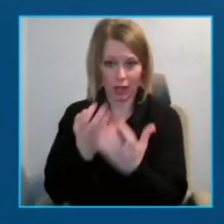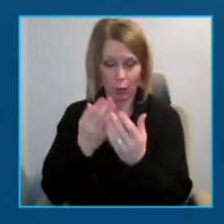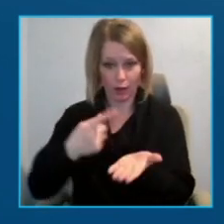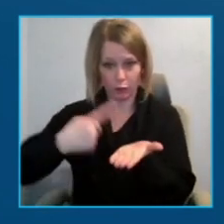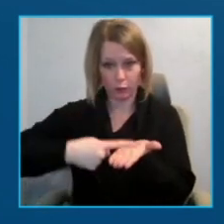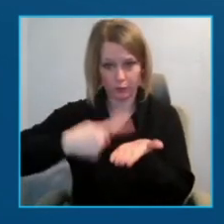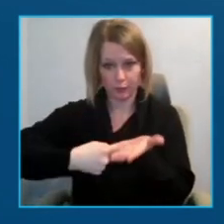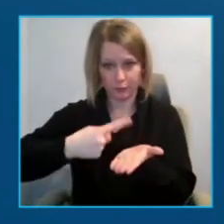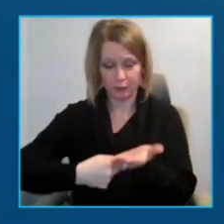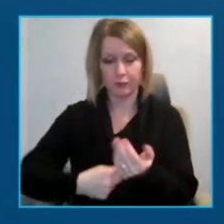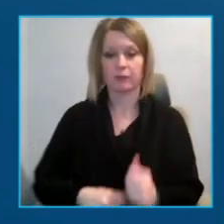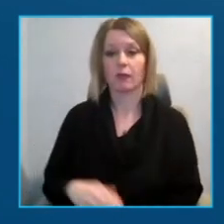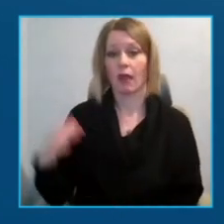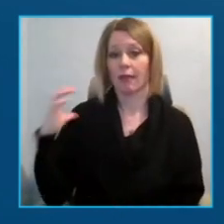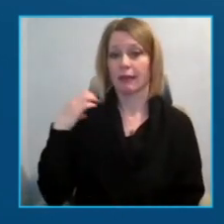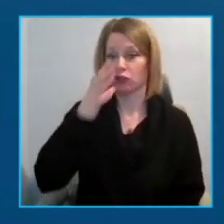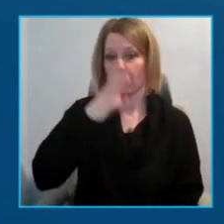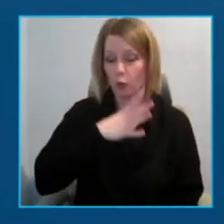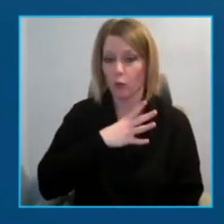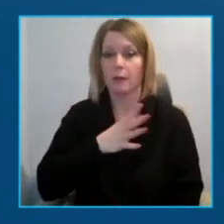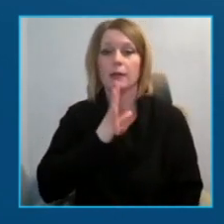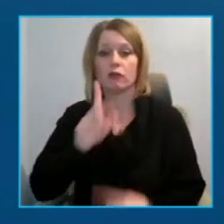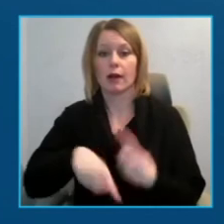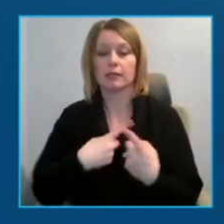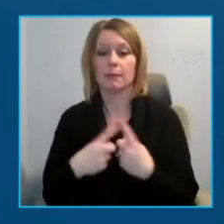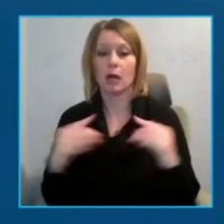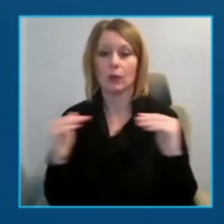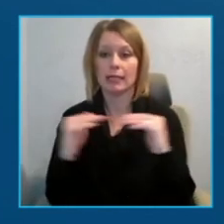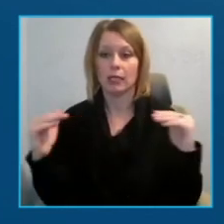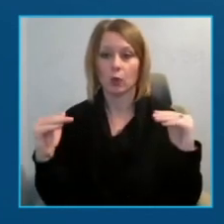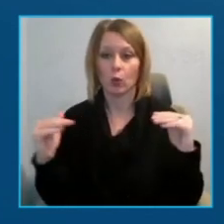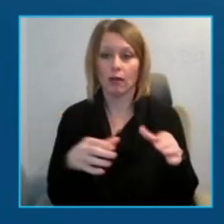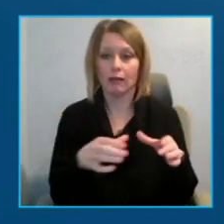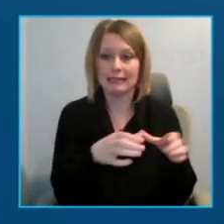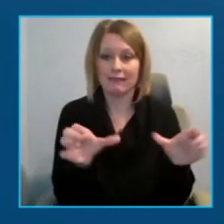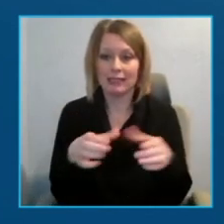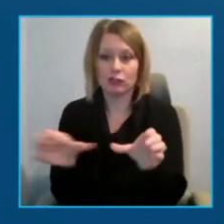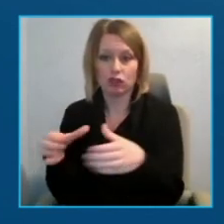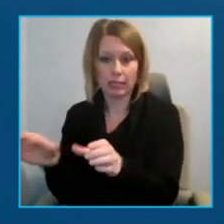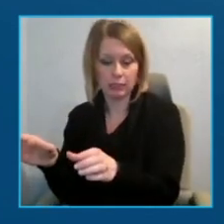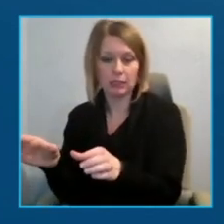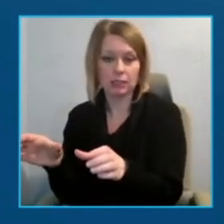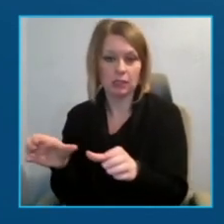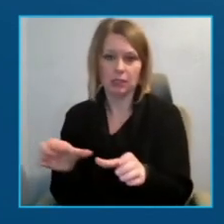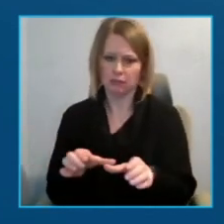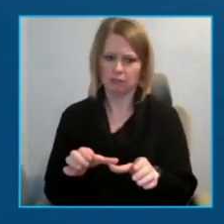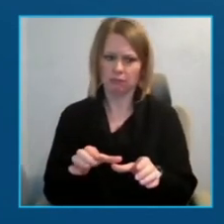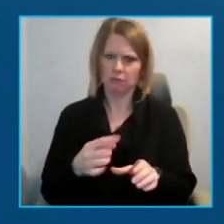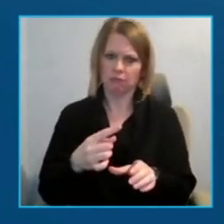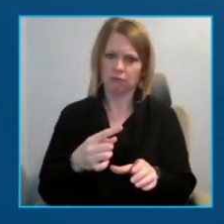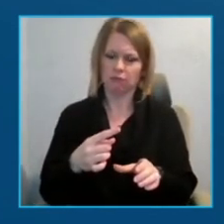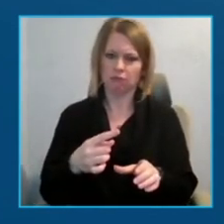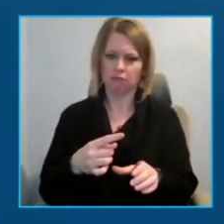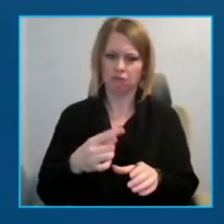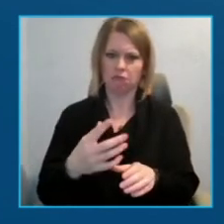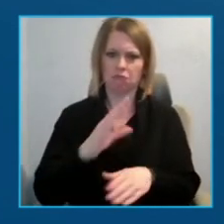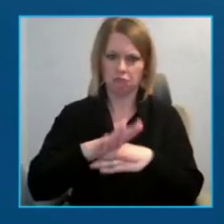Chairwoman referred to the equal division as including all committees